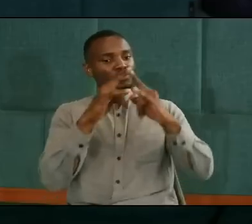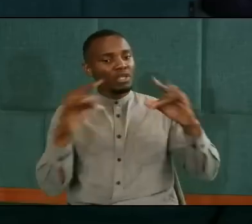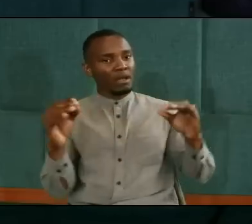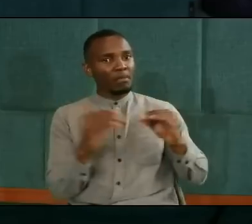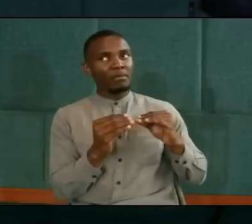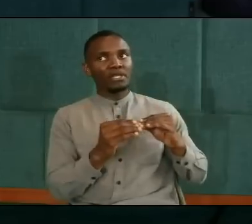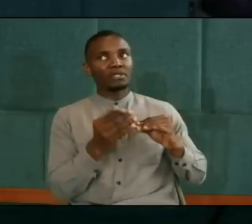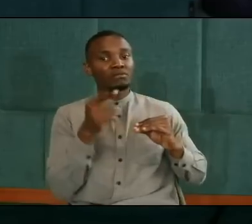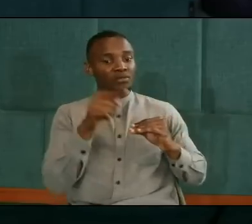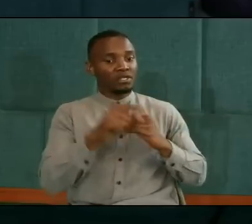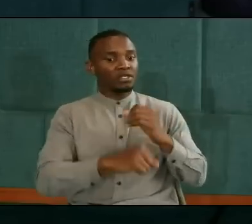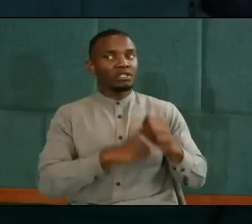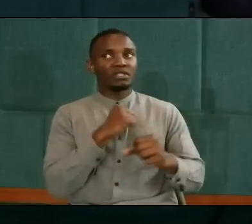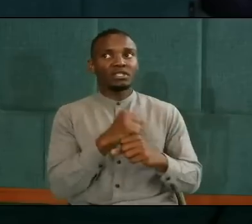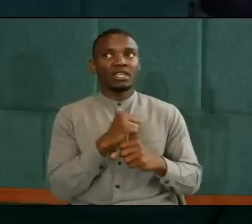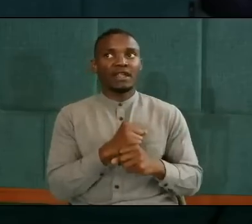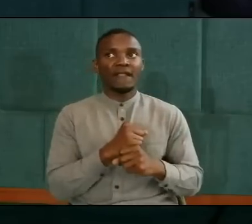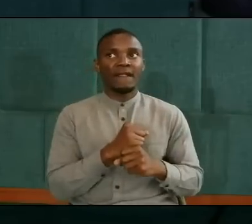meeting this year